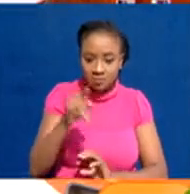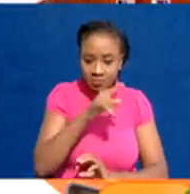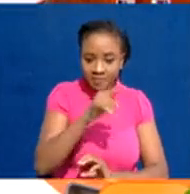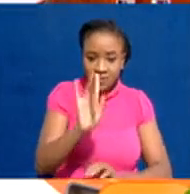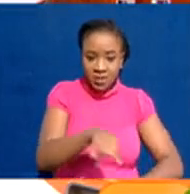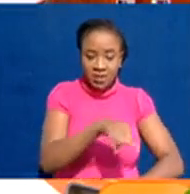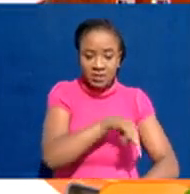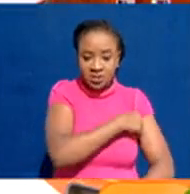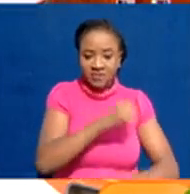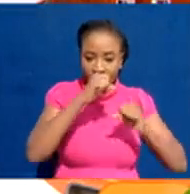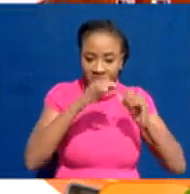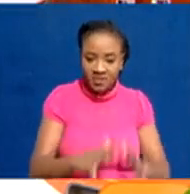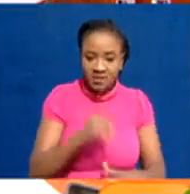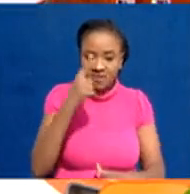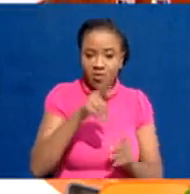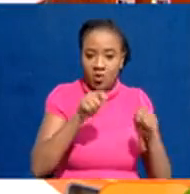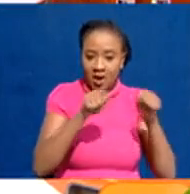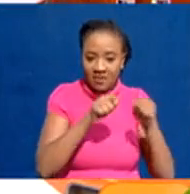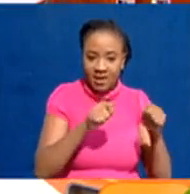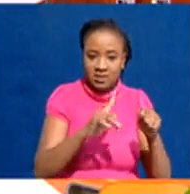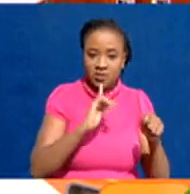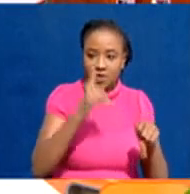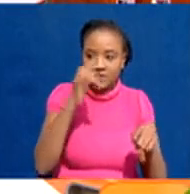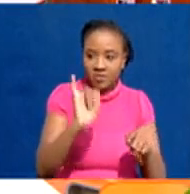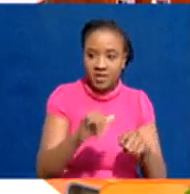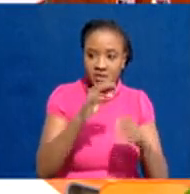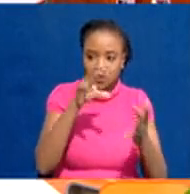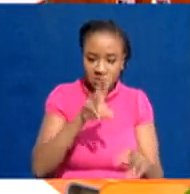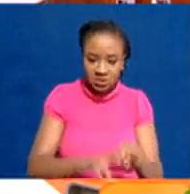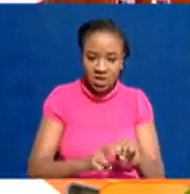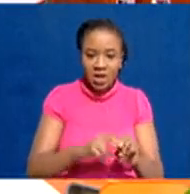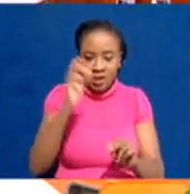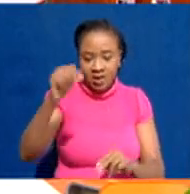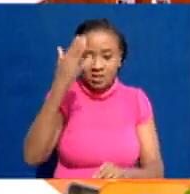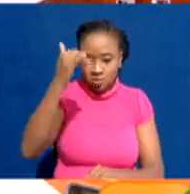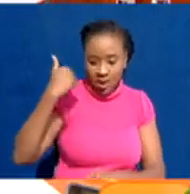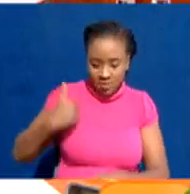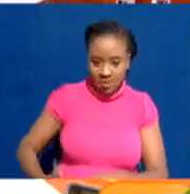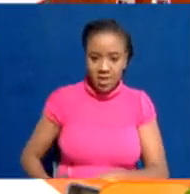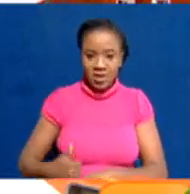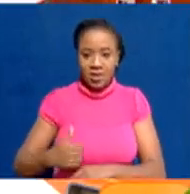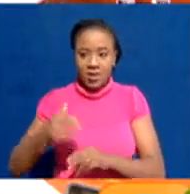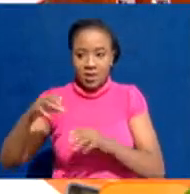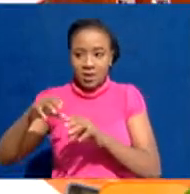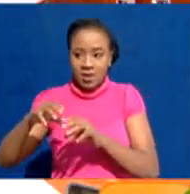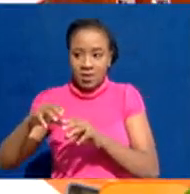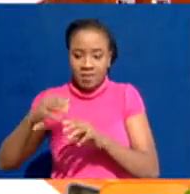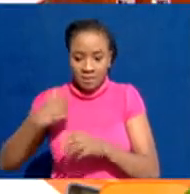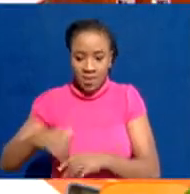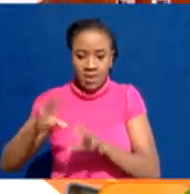governance who requisitioned for your chair? Yes, because my budget and governor's budget sits in the department of